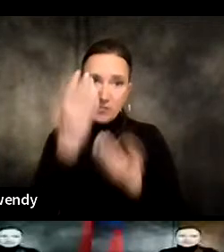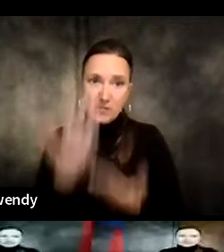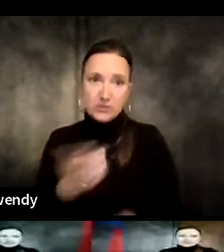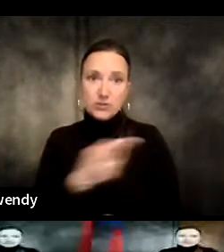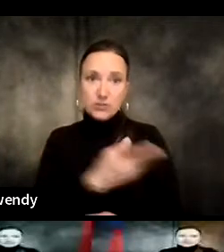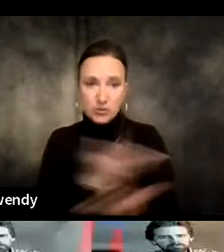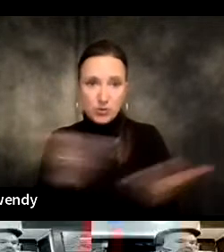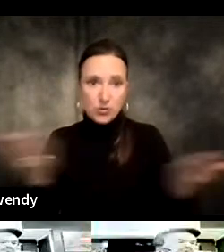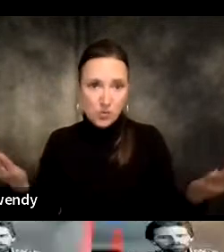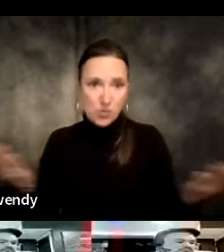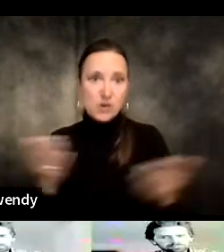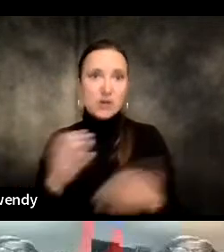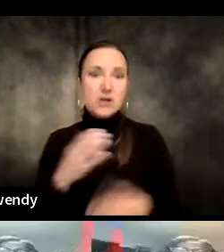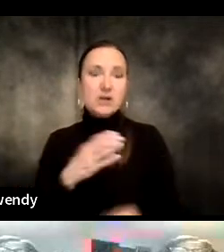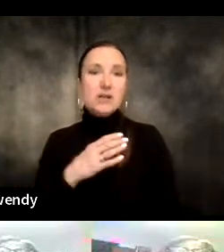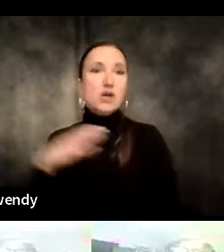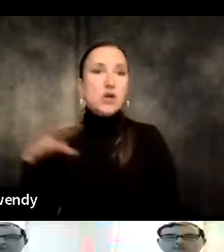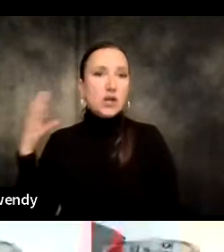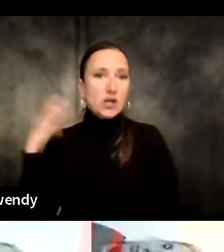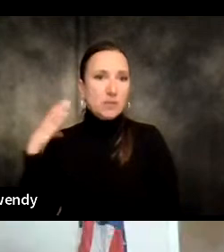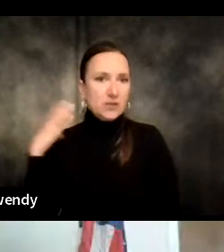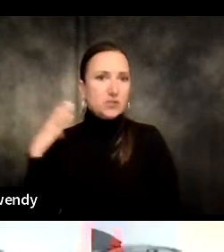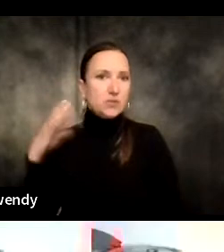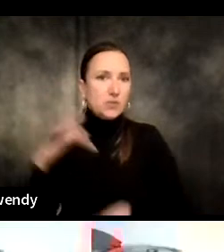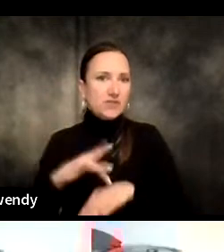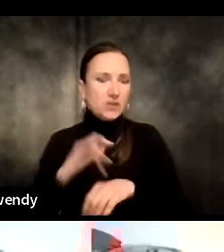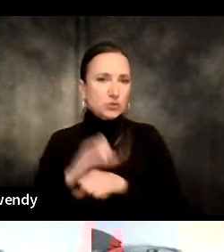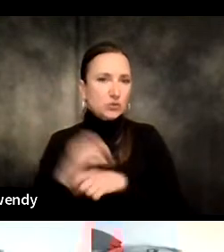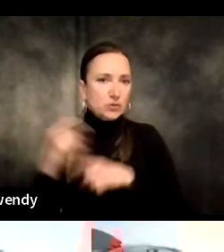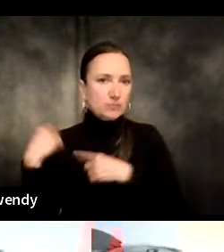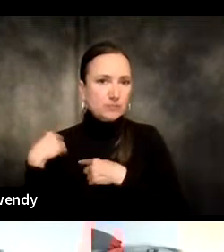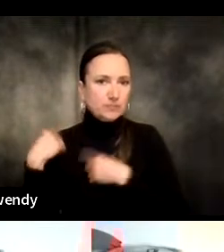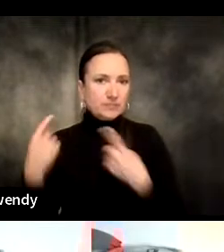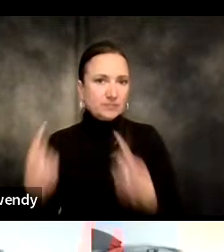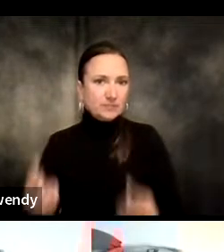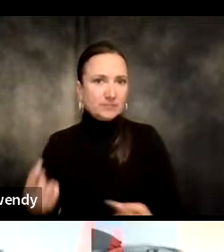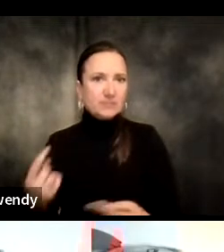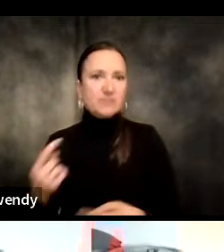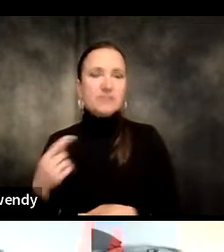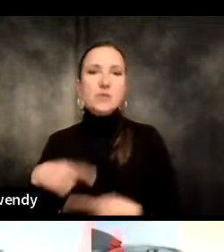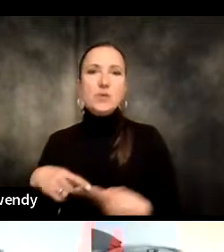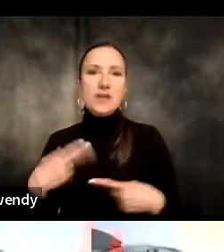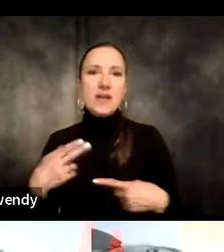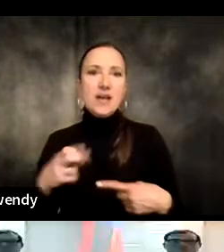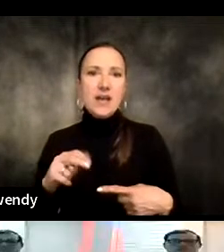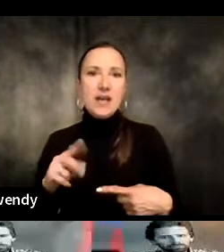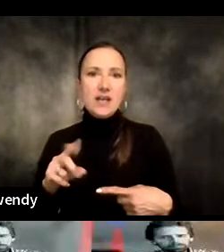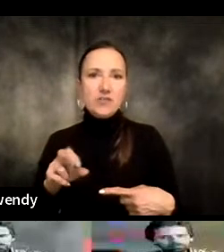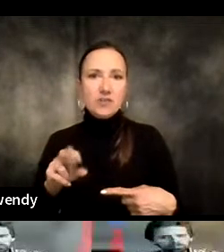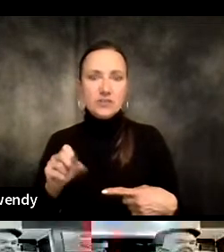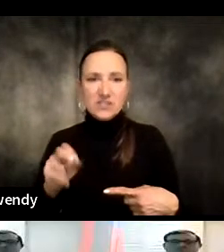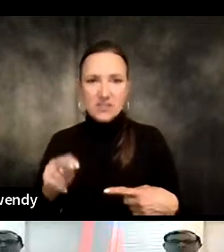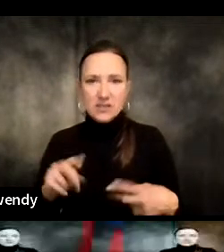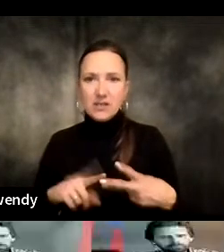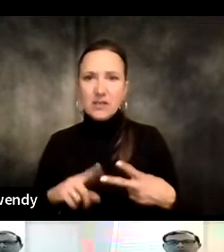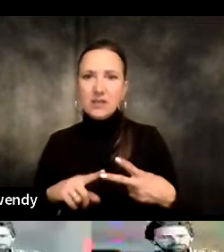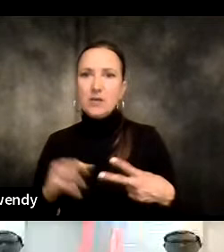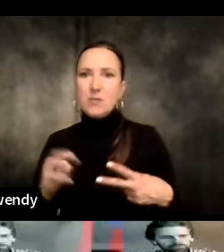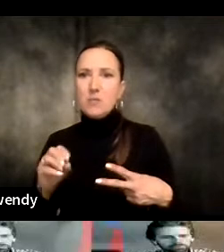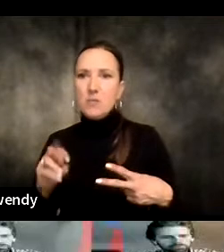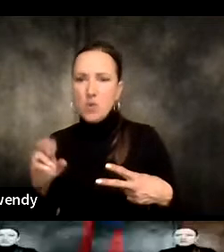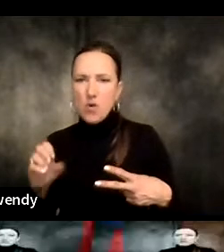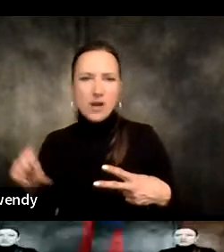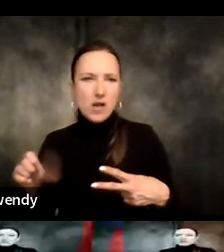commission, as we have worked with the commission over the years with Commissioner Henderson and Commissioner Moore, some of the other commissioners that you've